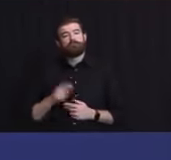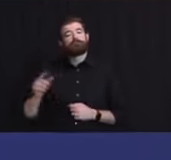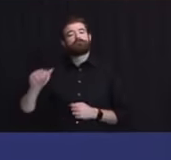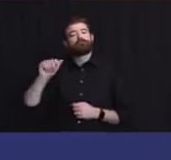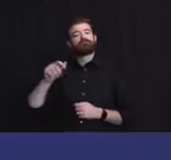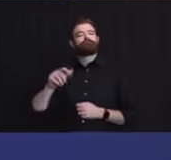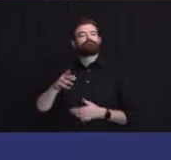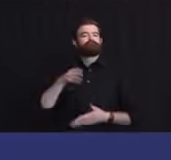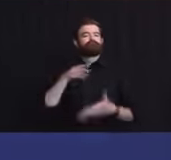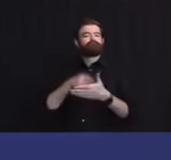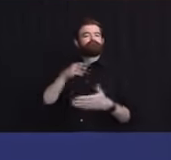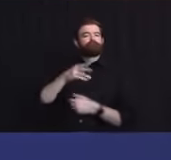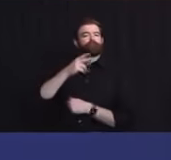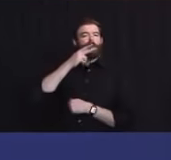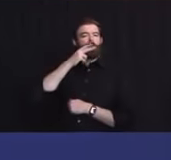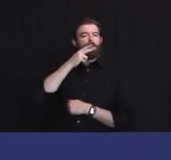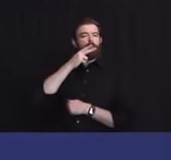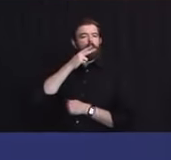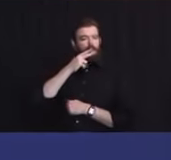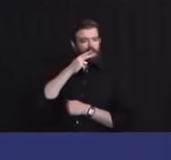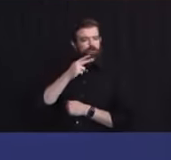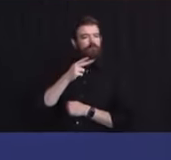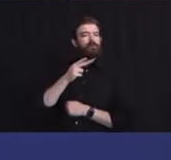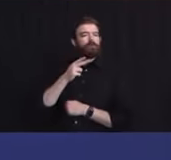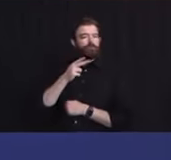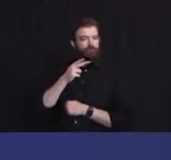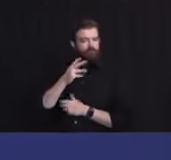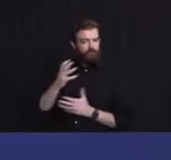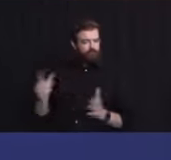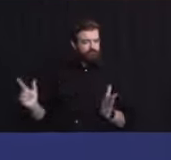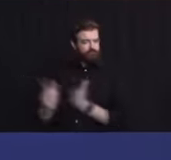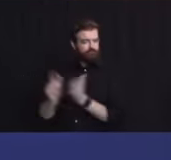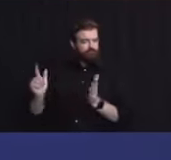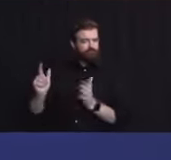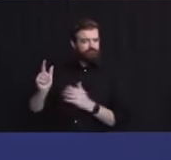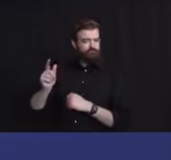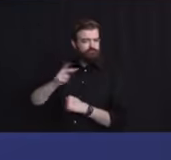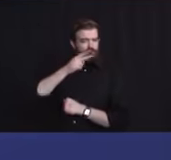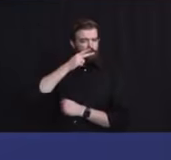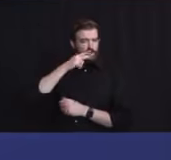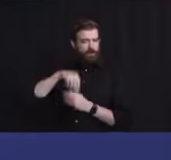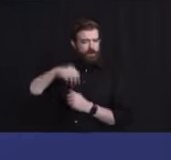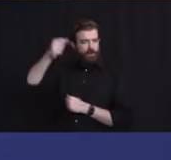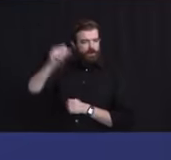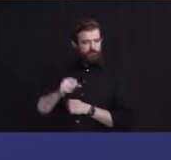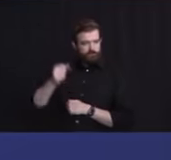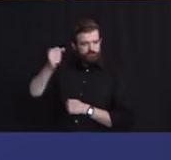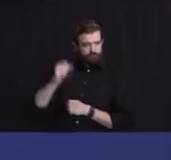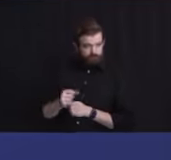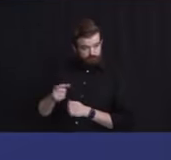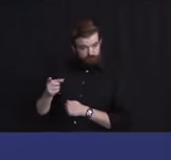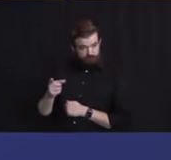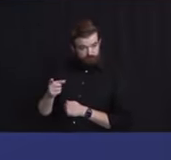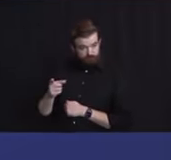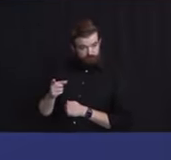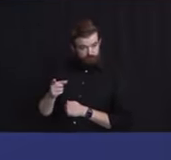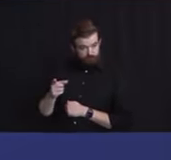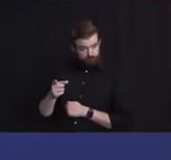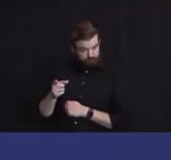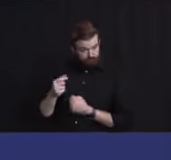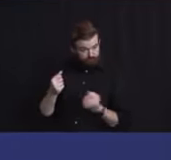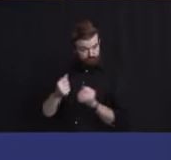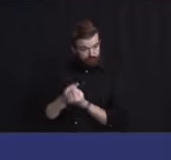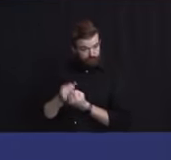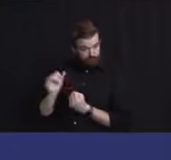at casinos to be made permanent once the pandemic is under control or over. Do you favor doing that, or are you going to let it return to the